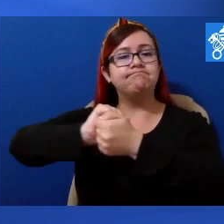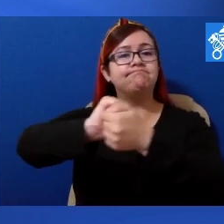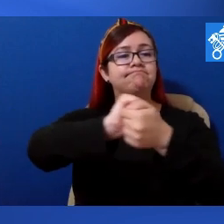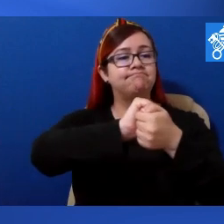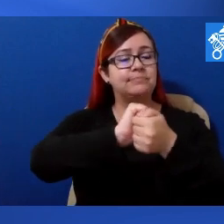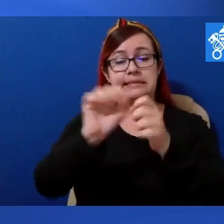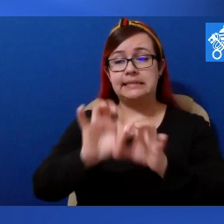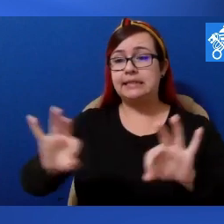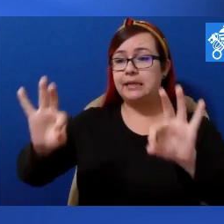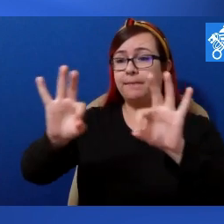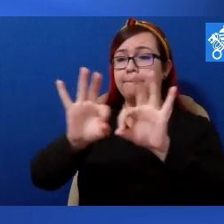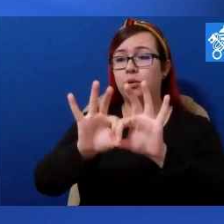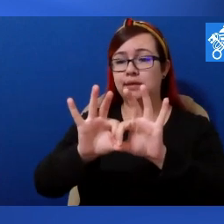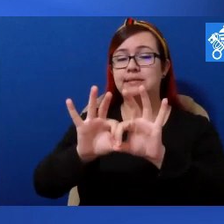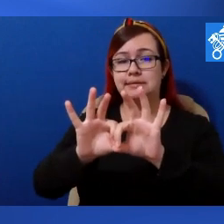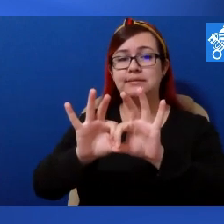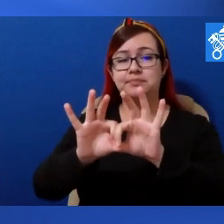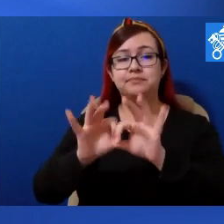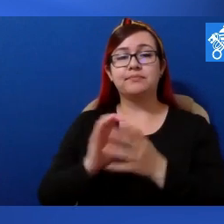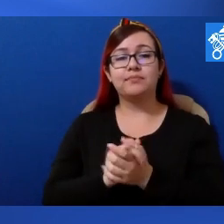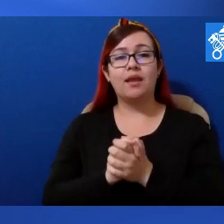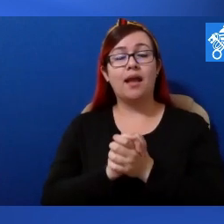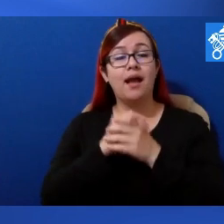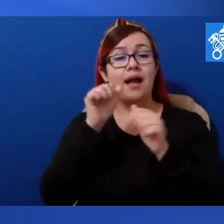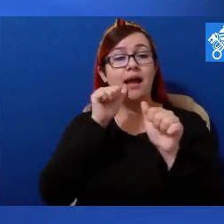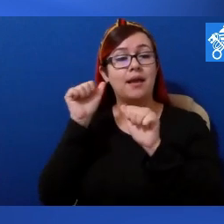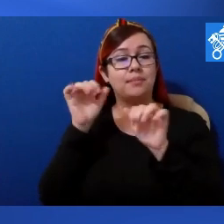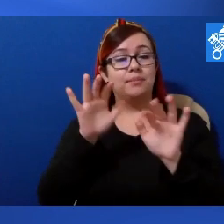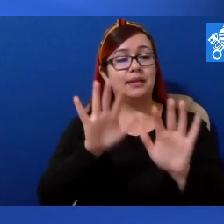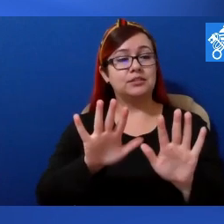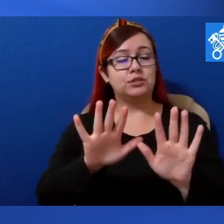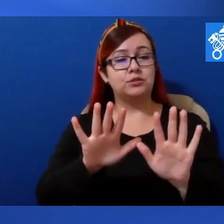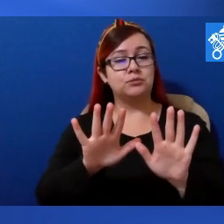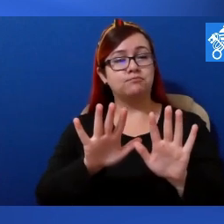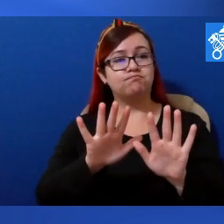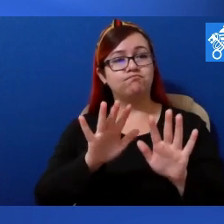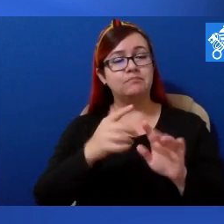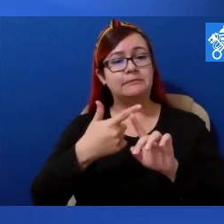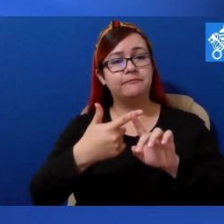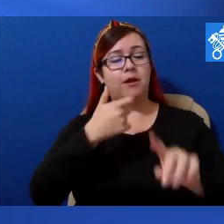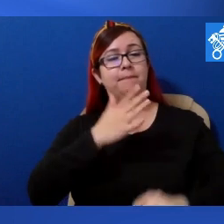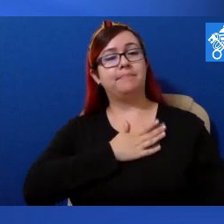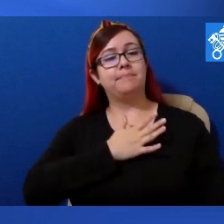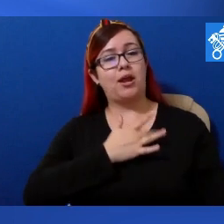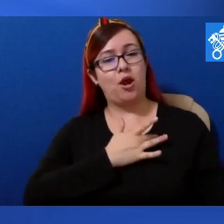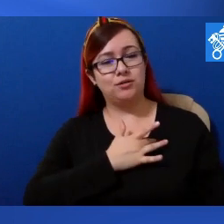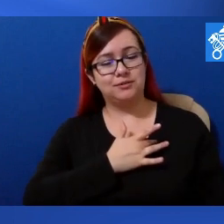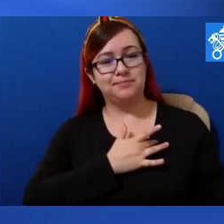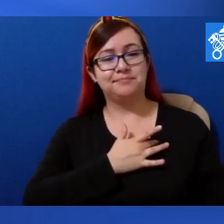your countries who witness to the gospel in various parts of the world. I encourage you